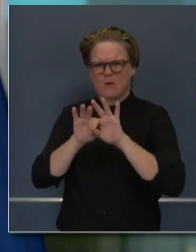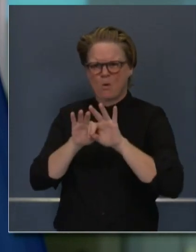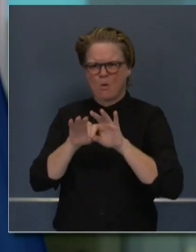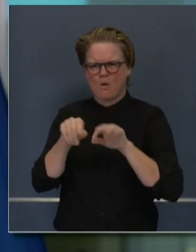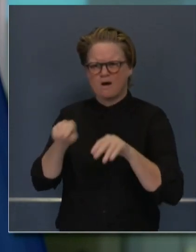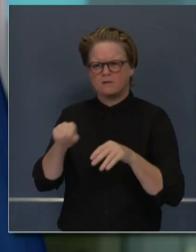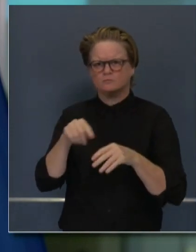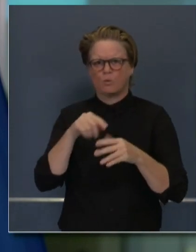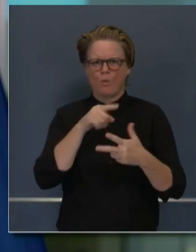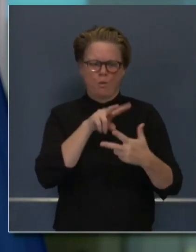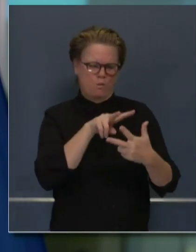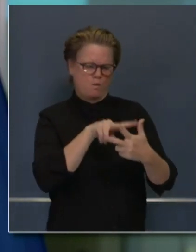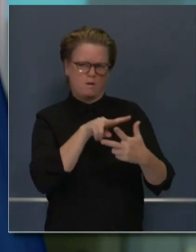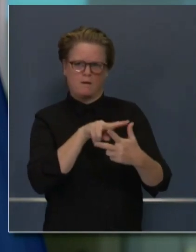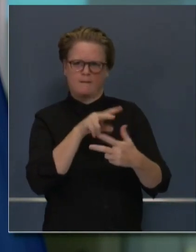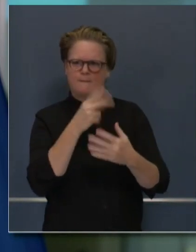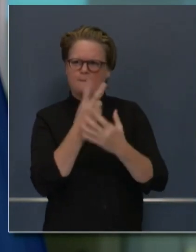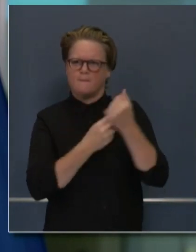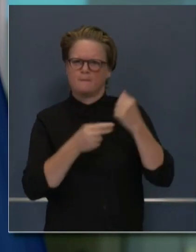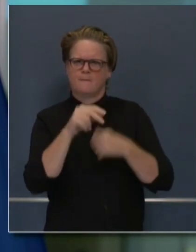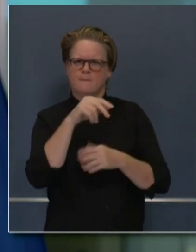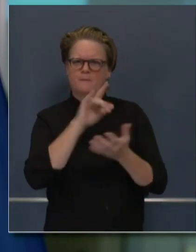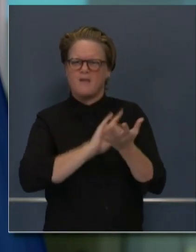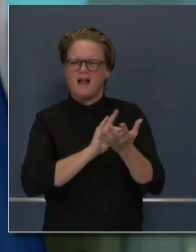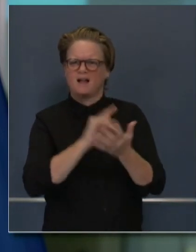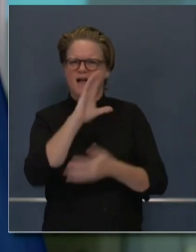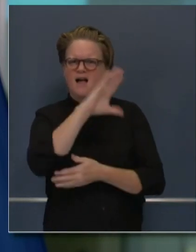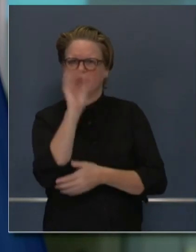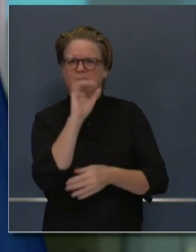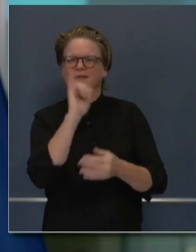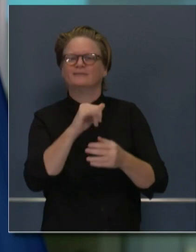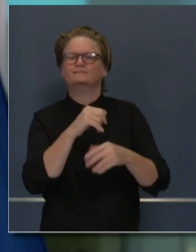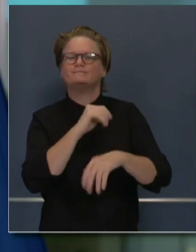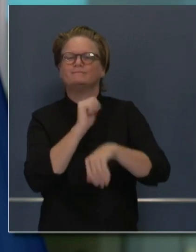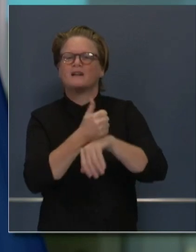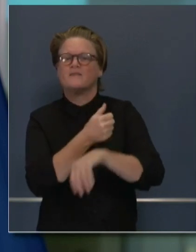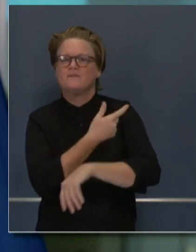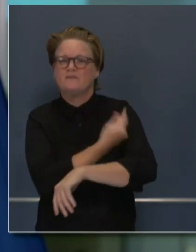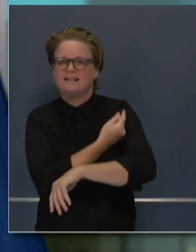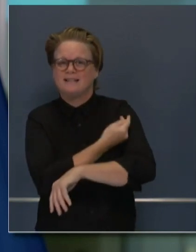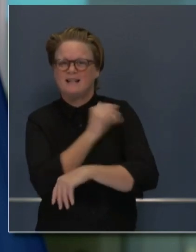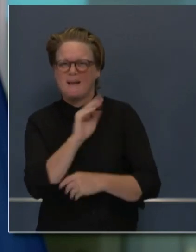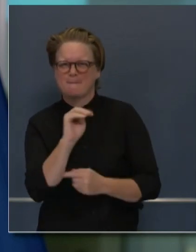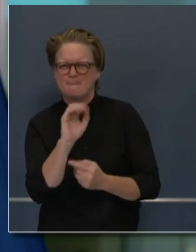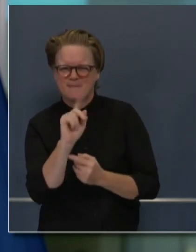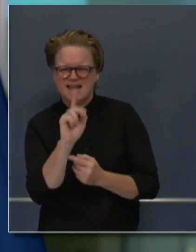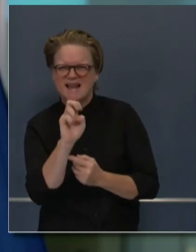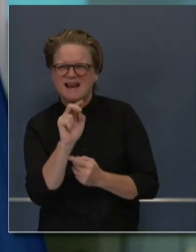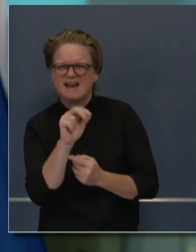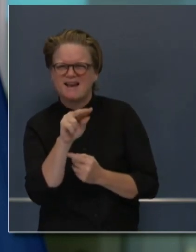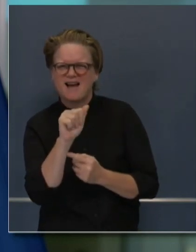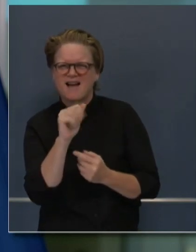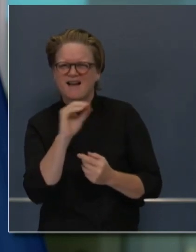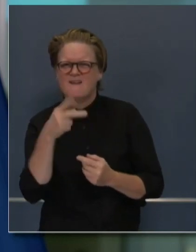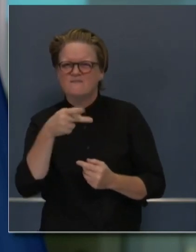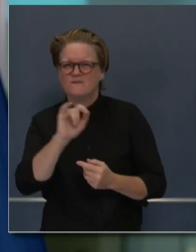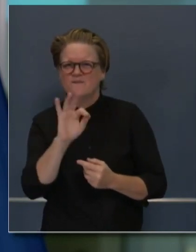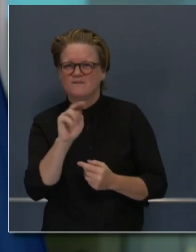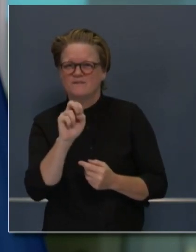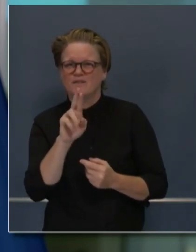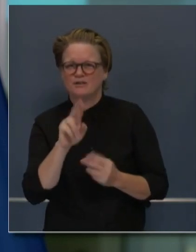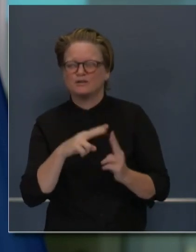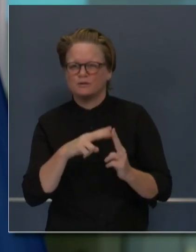first 2 vaccines, and again, all the subsequent vaccines that will come shortly thereafter, January, February,